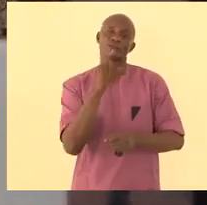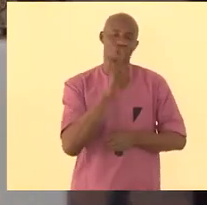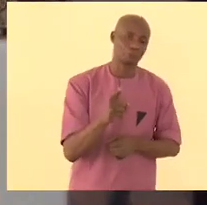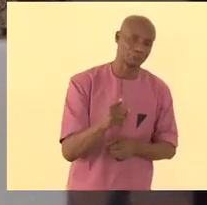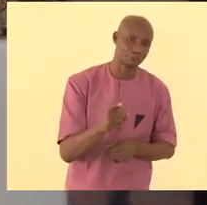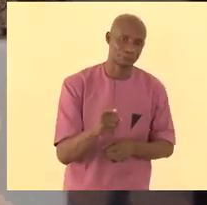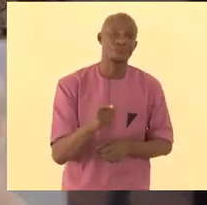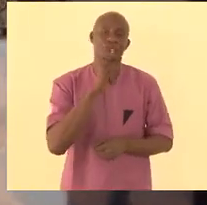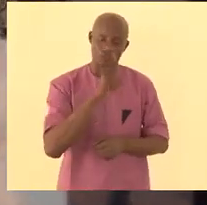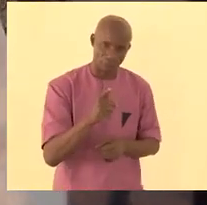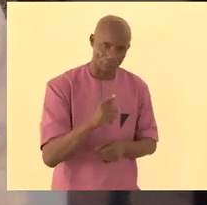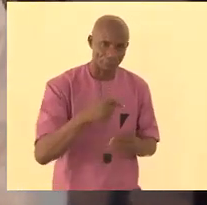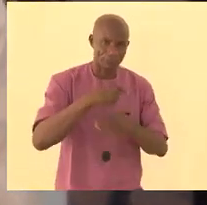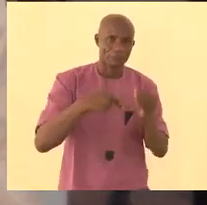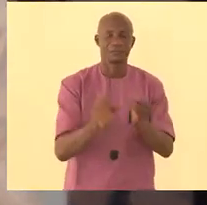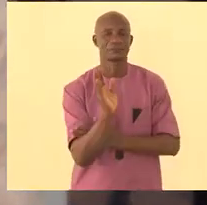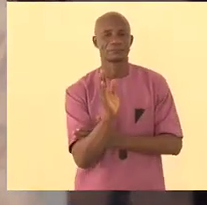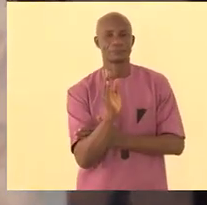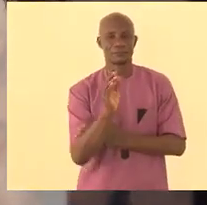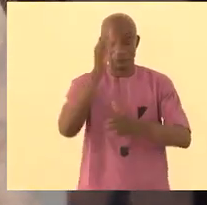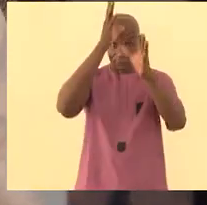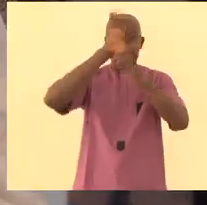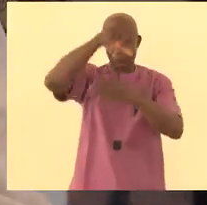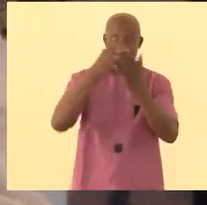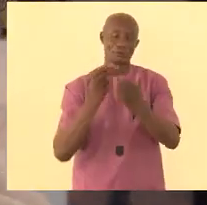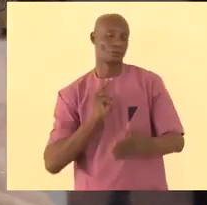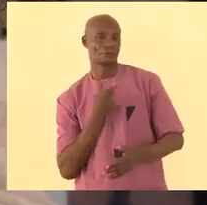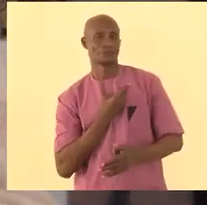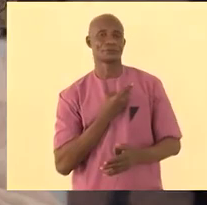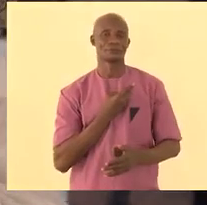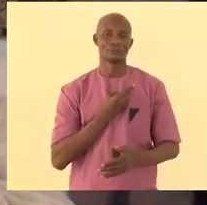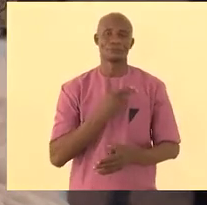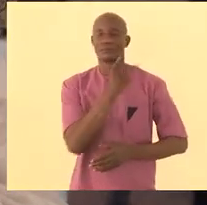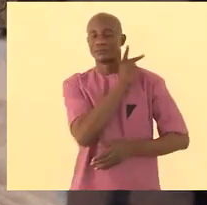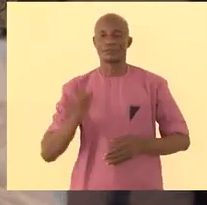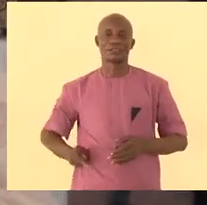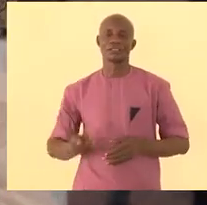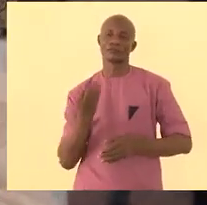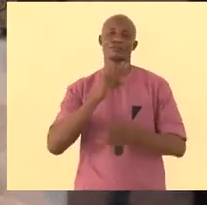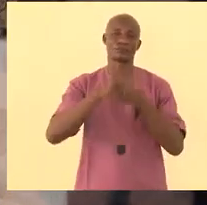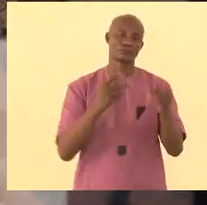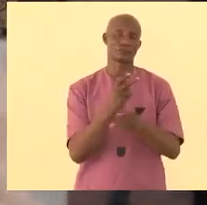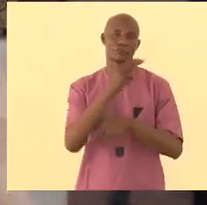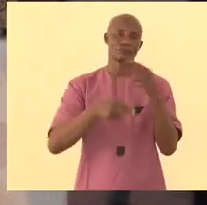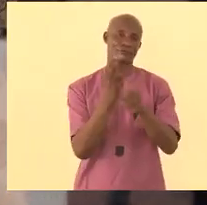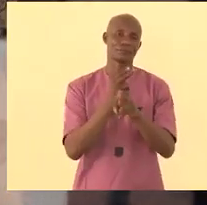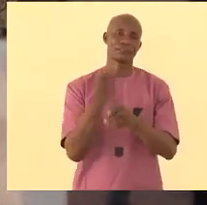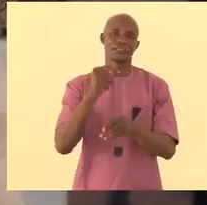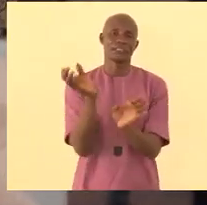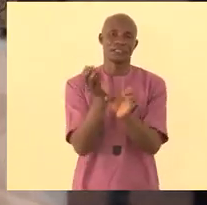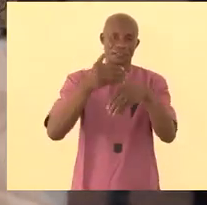truth, truth about God, the Father of us all, the King of the universe, the Creator